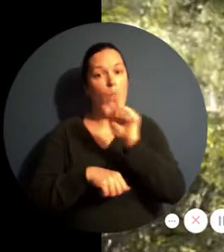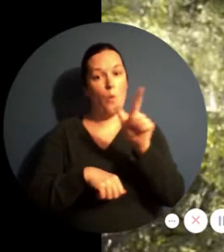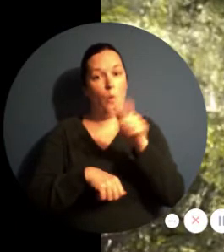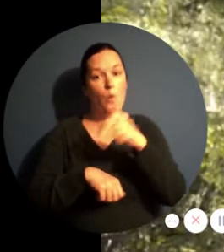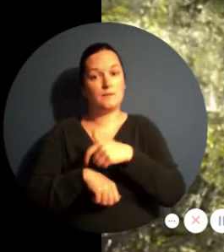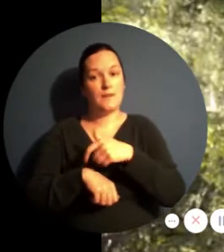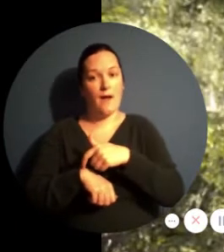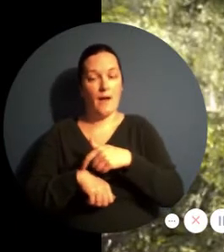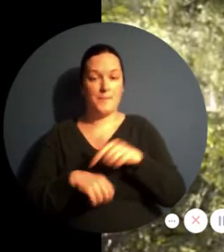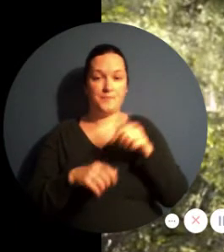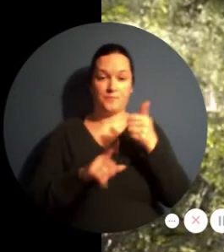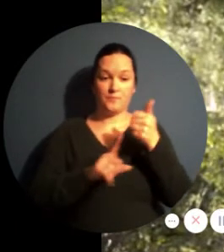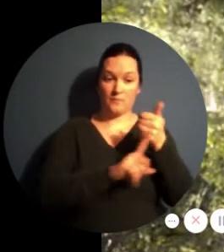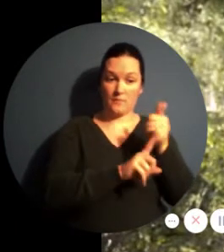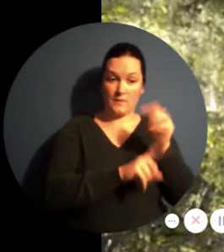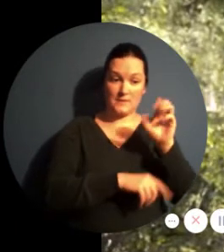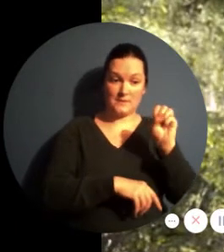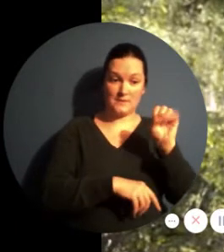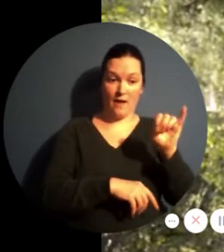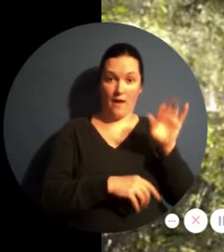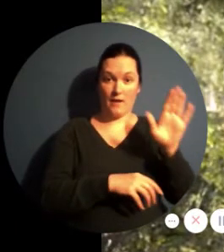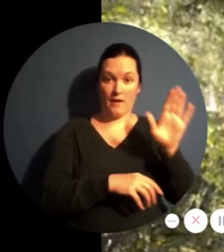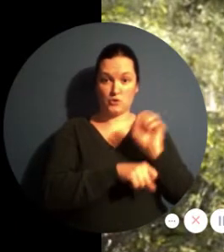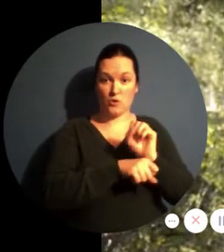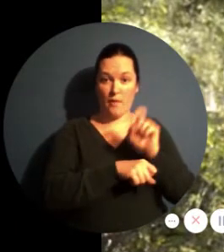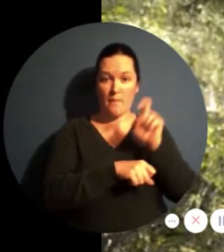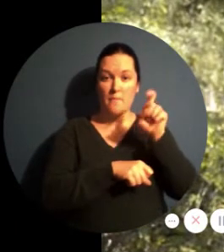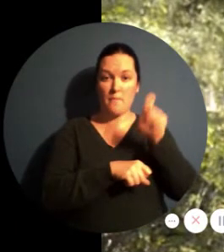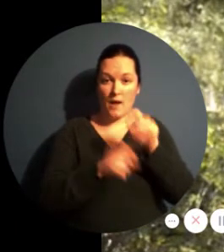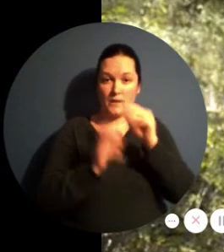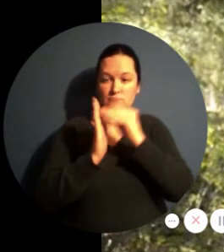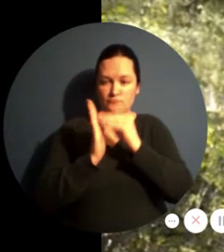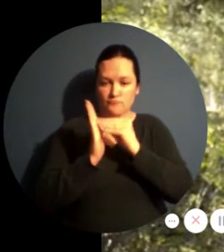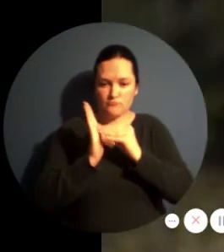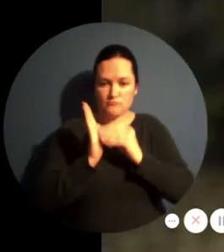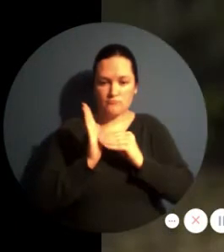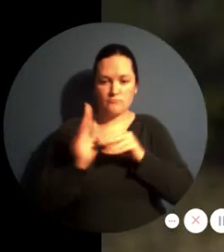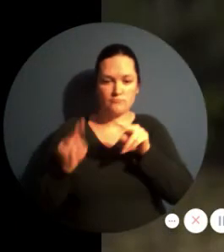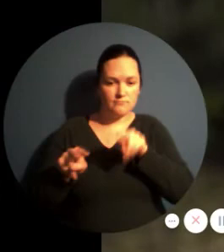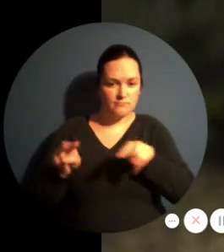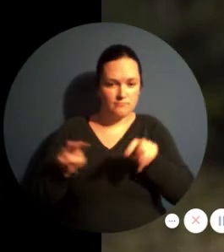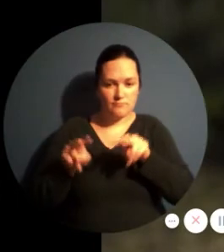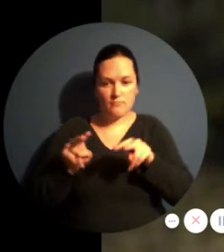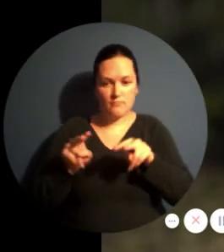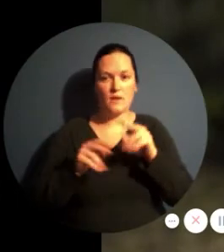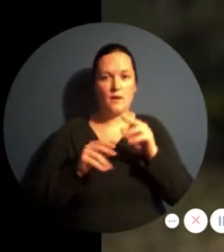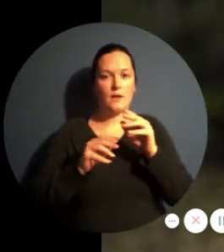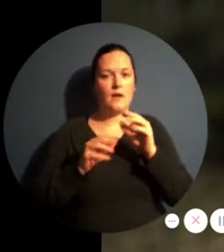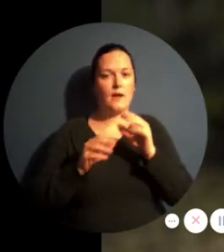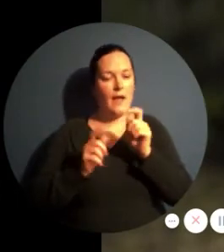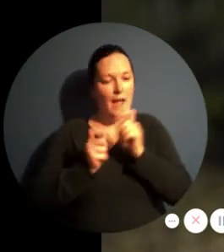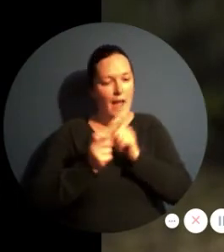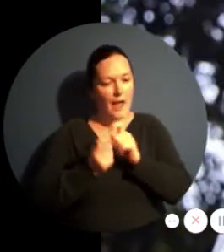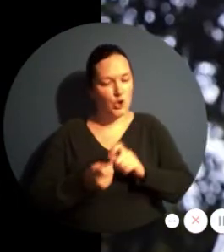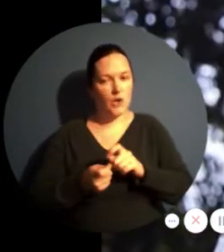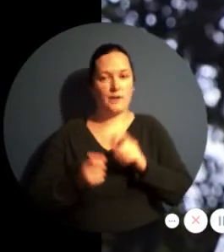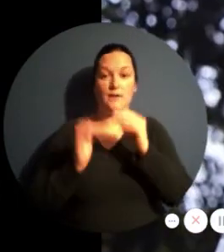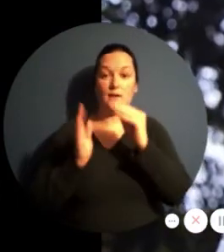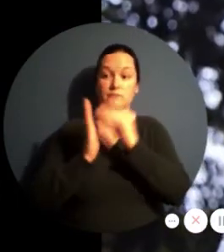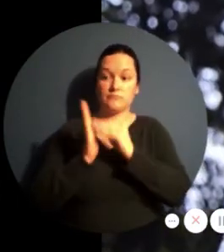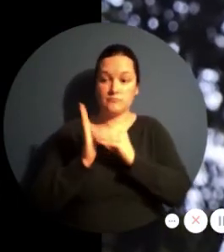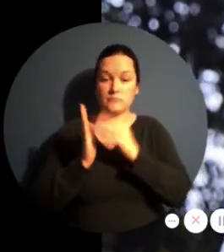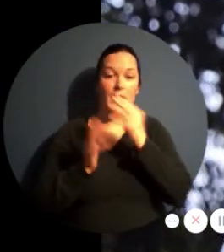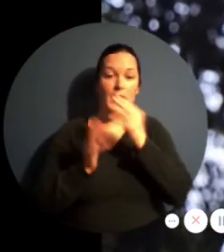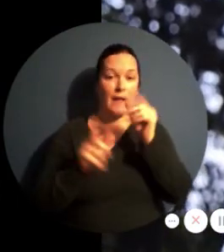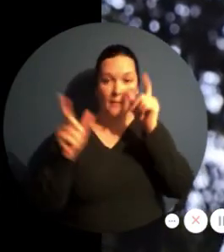A CSI's job is to both accurately document and process the crime scene. Documenting the scene involves taking